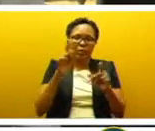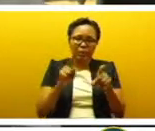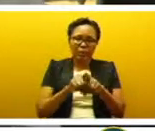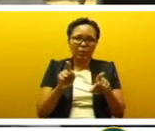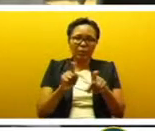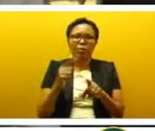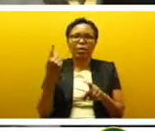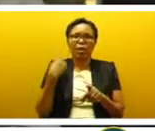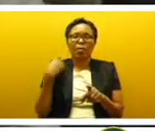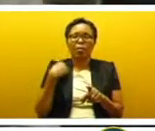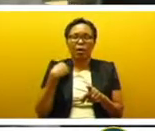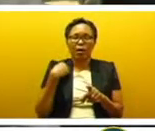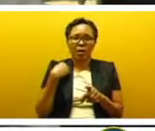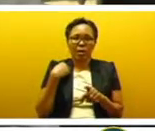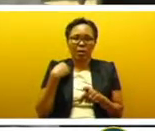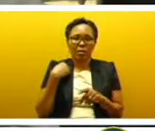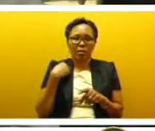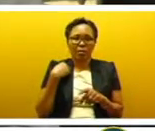12,065,803,